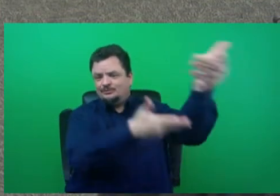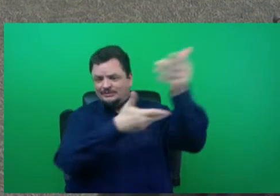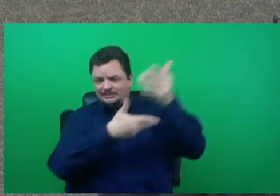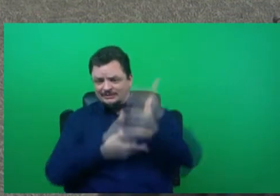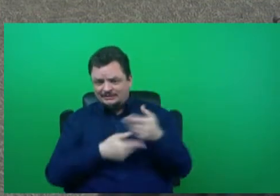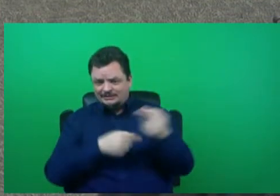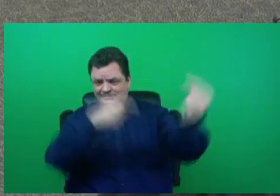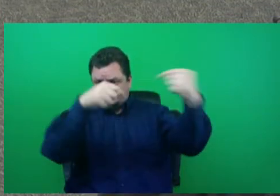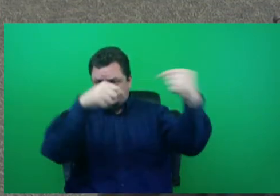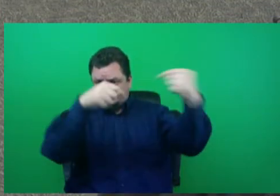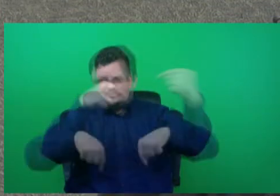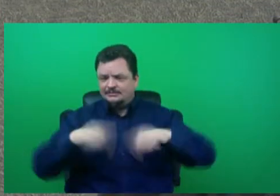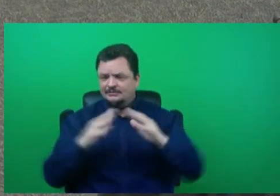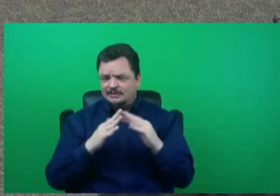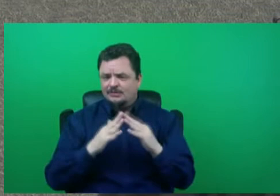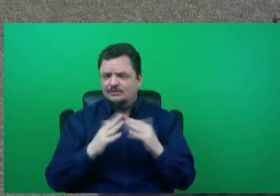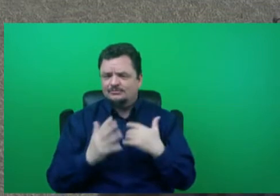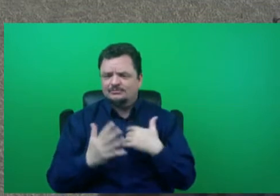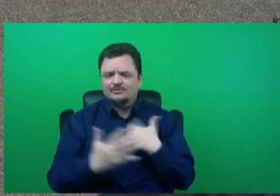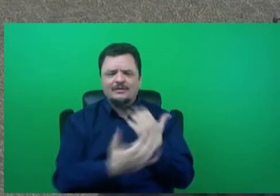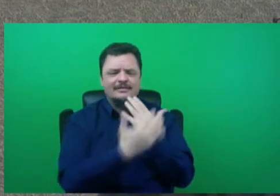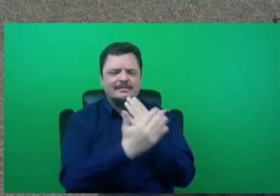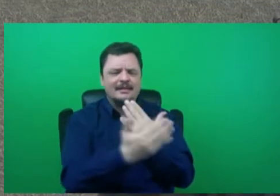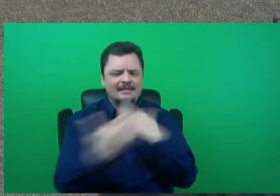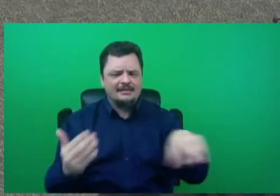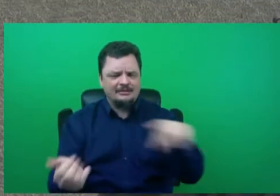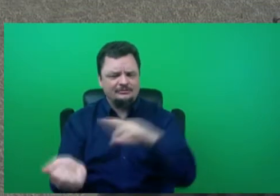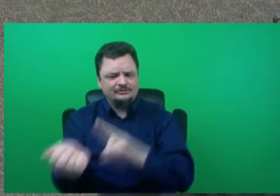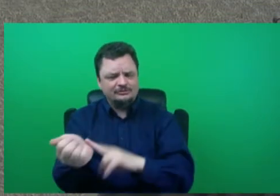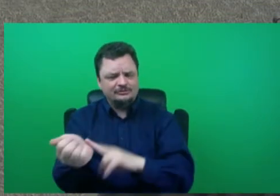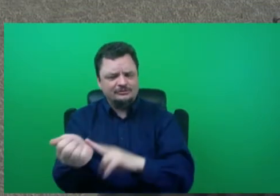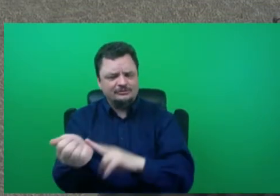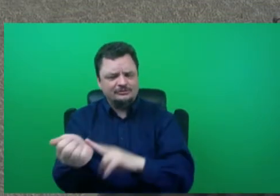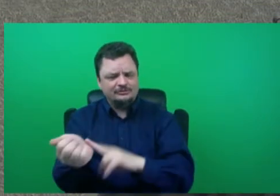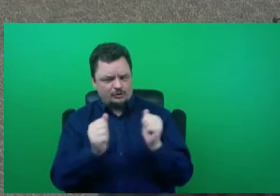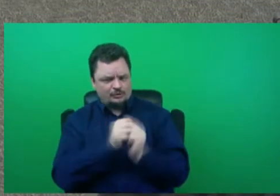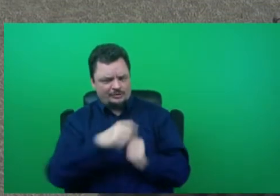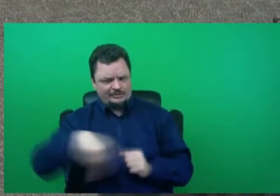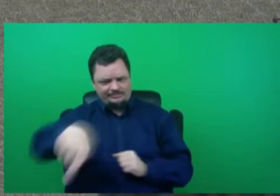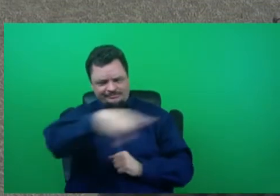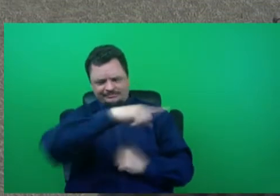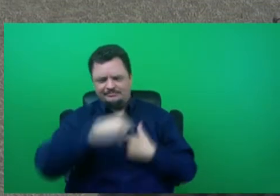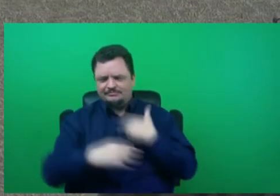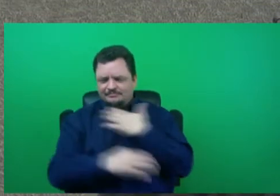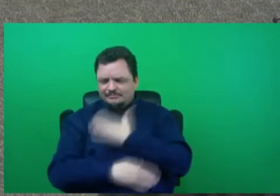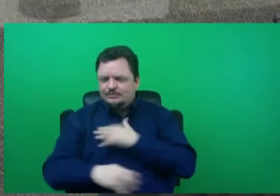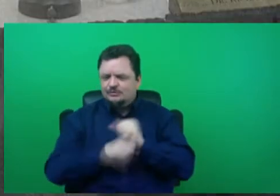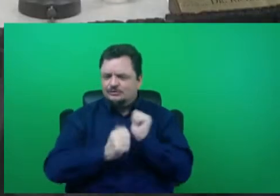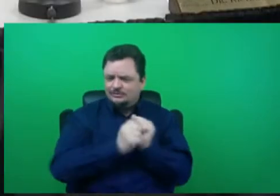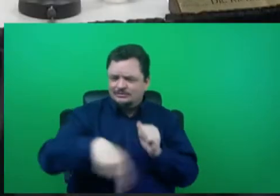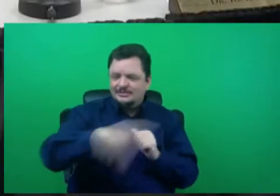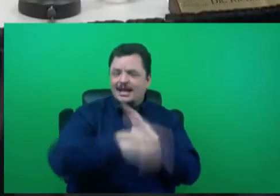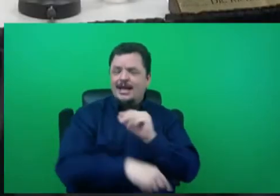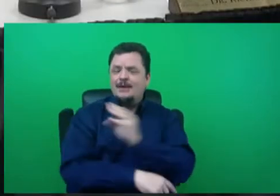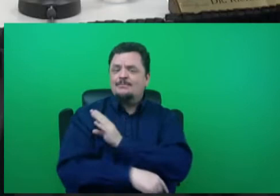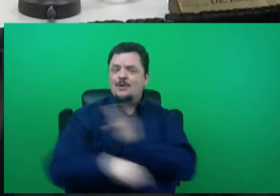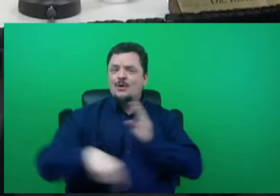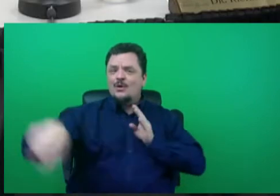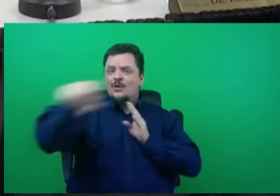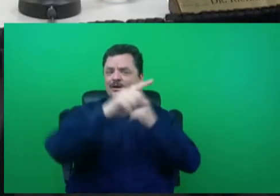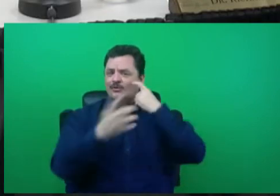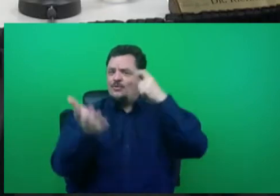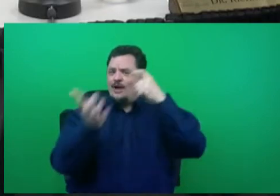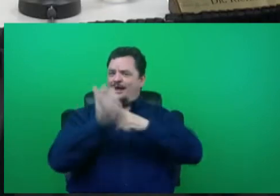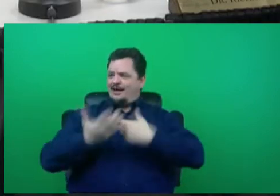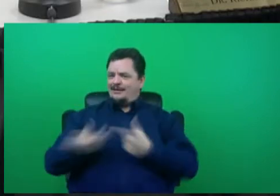work with. I have a pleasure working with you, and also to the board for this recognition. It's appreciated. Thank you. Thank you, Eric.